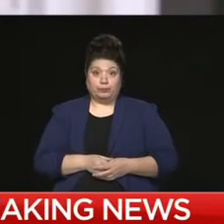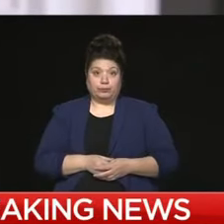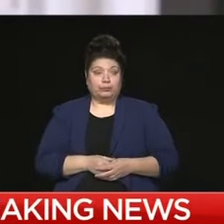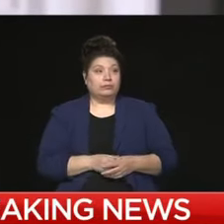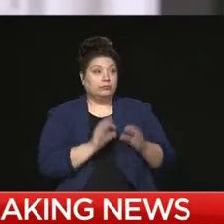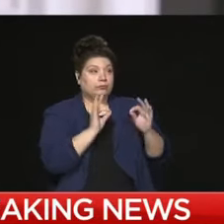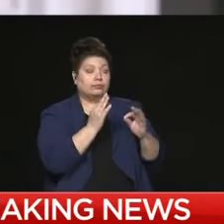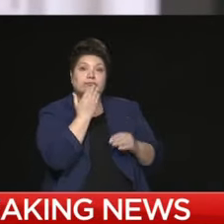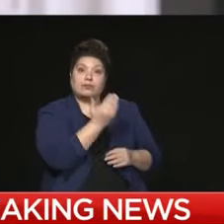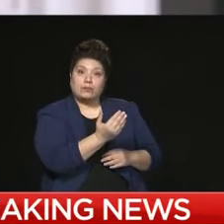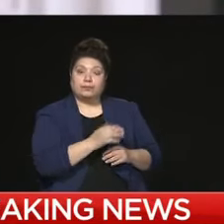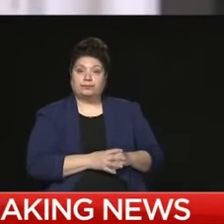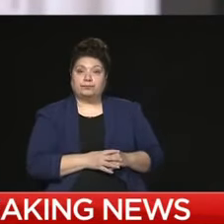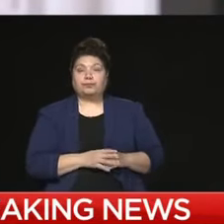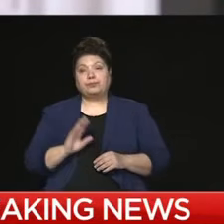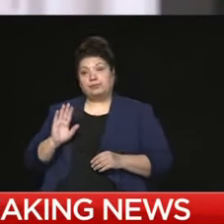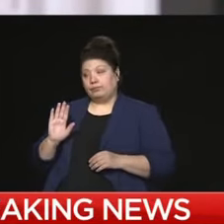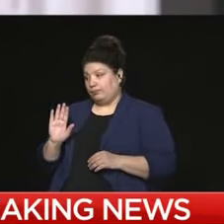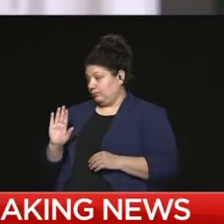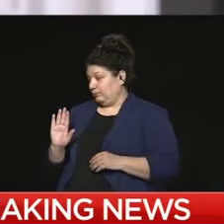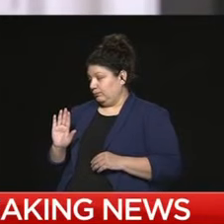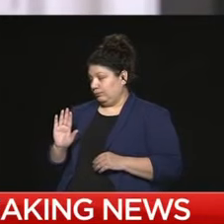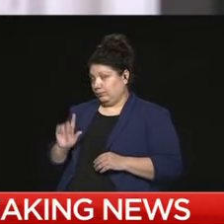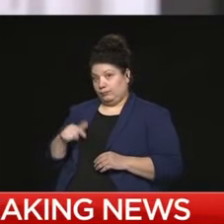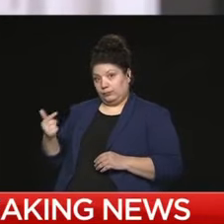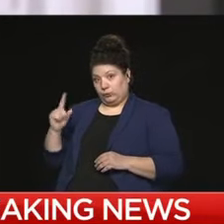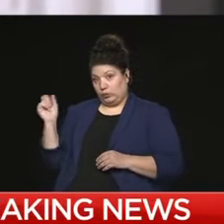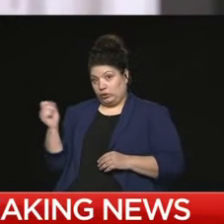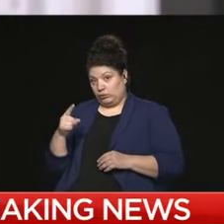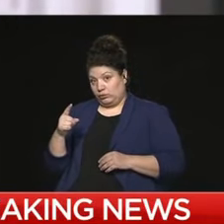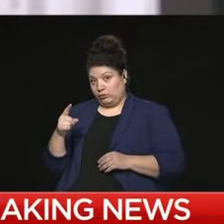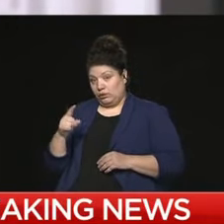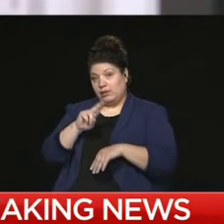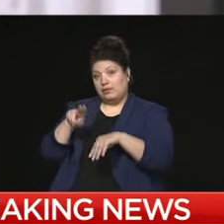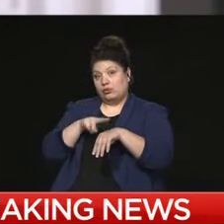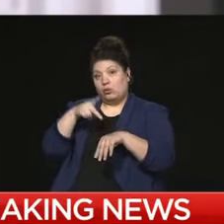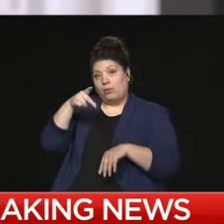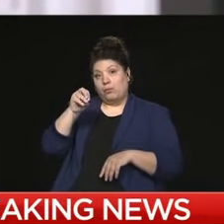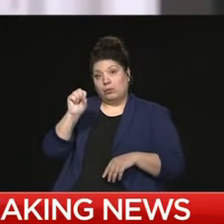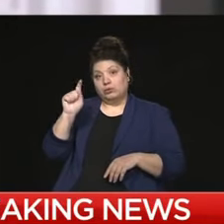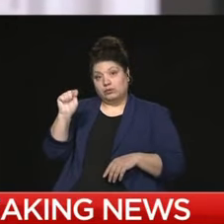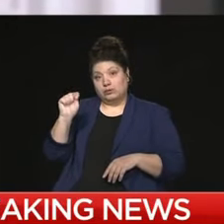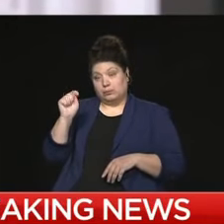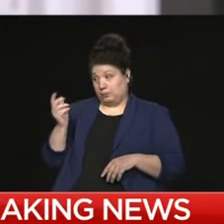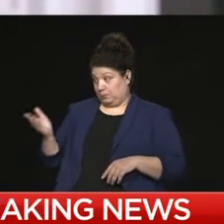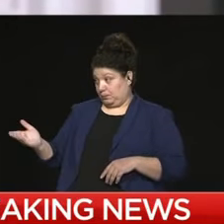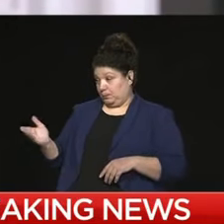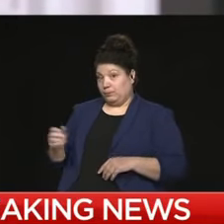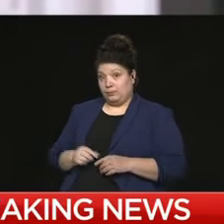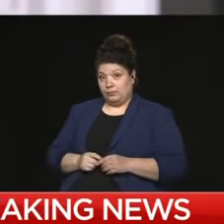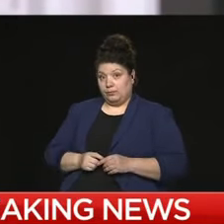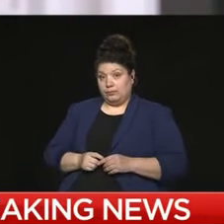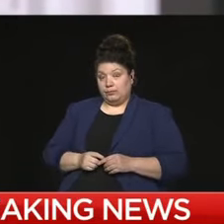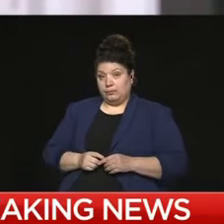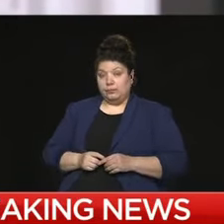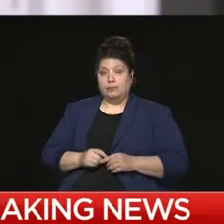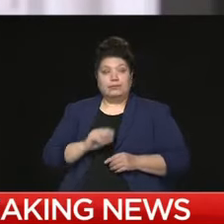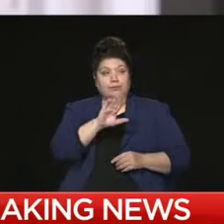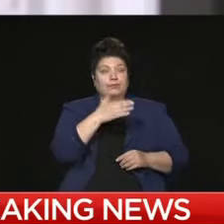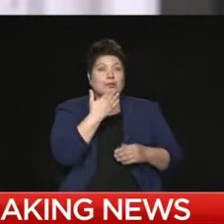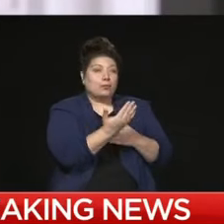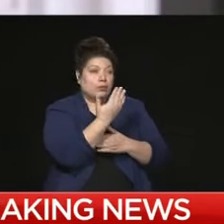Thank you. Merci. Next question, Ryan Tumulty, National Post. Line open. Yeah, good morning,